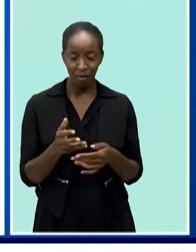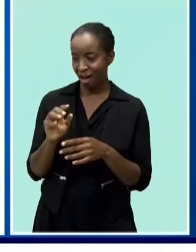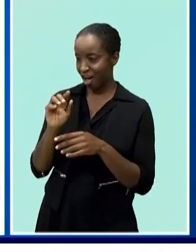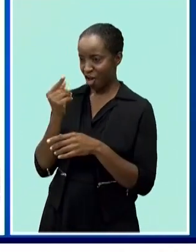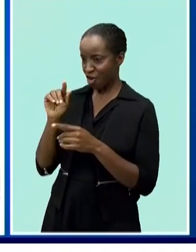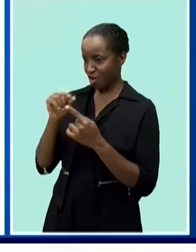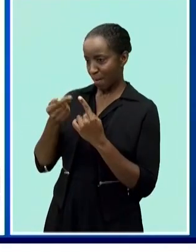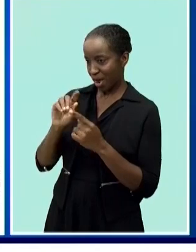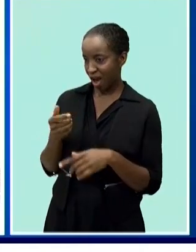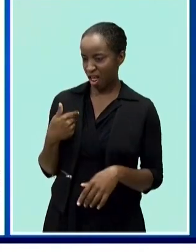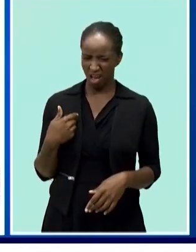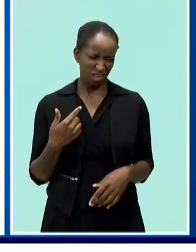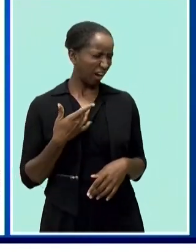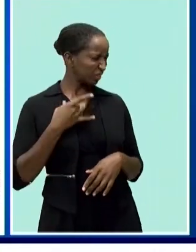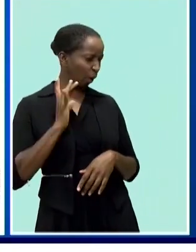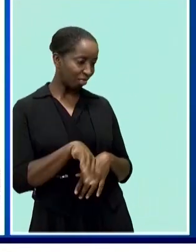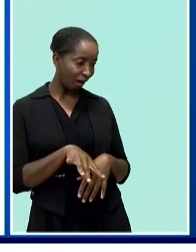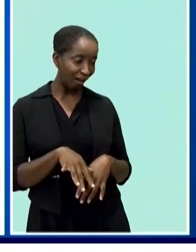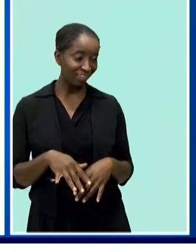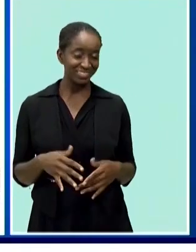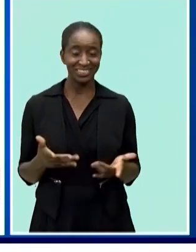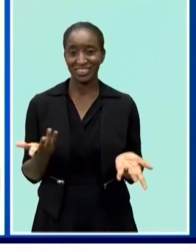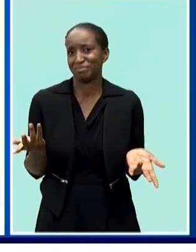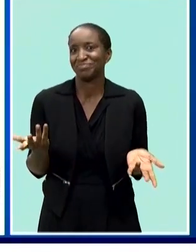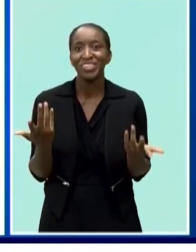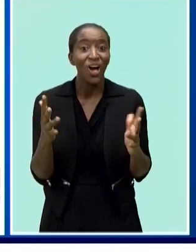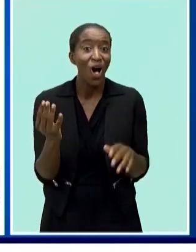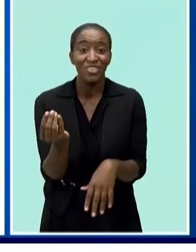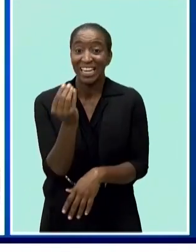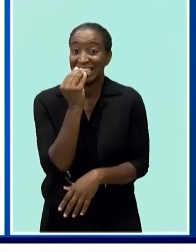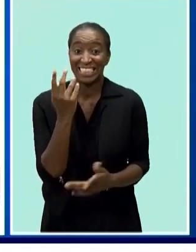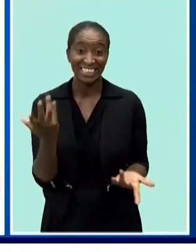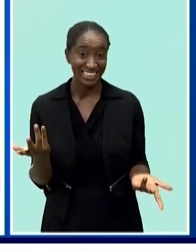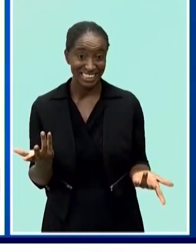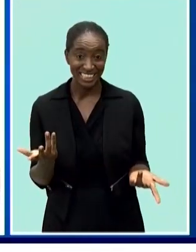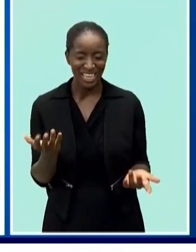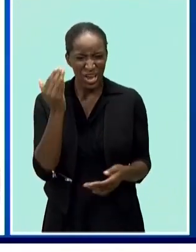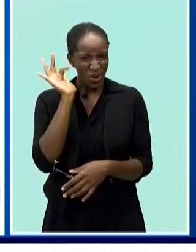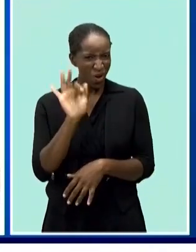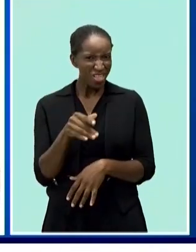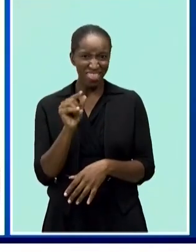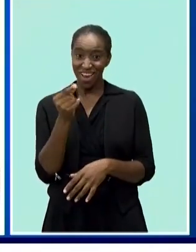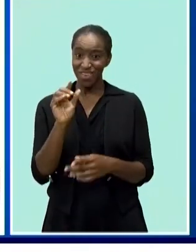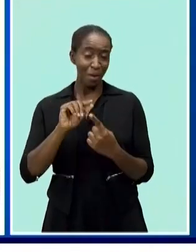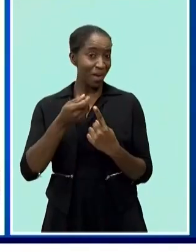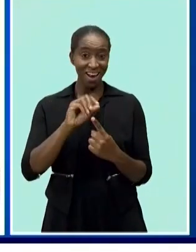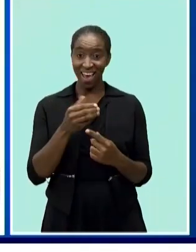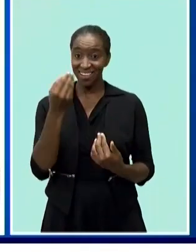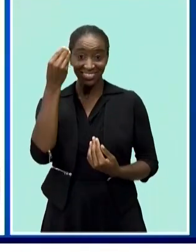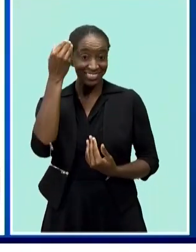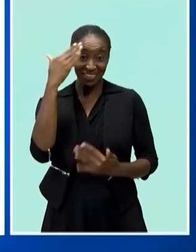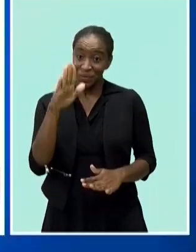she said, but I don't eat green banana. But she had already eaten it, and she didn't realize that she was eating green bananas.